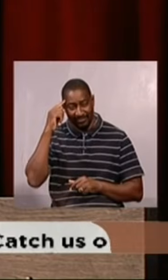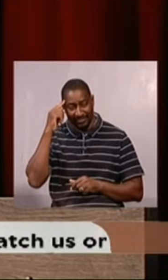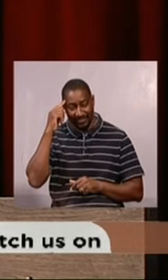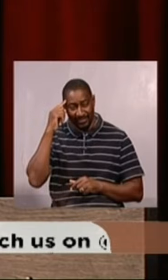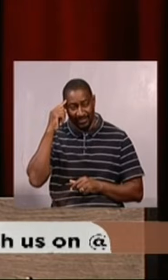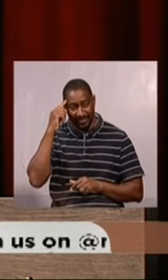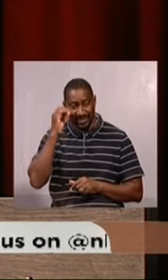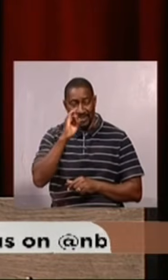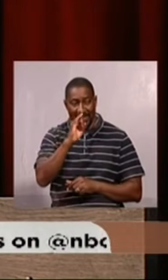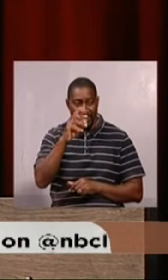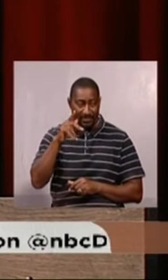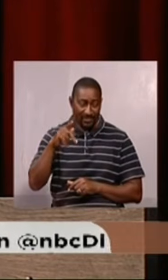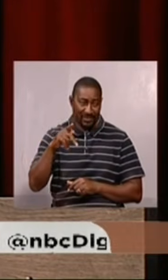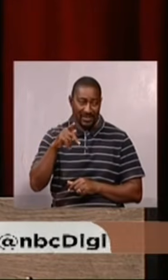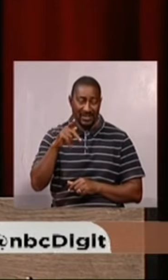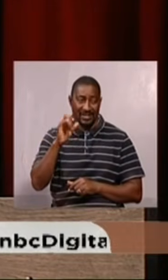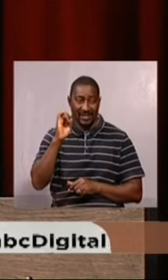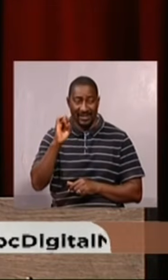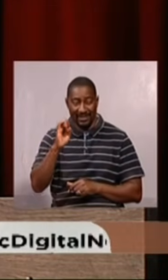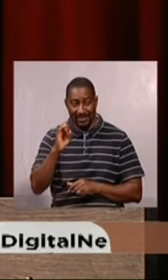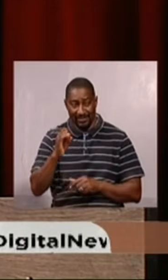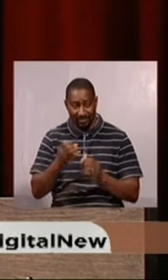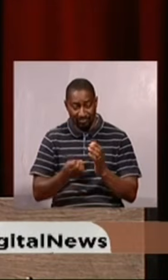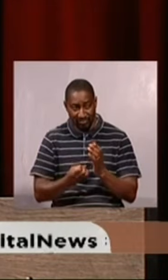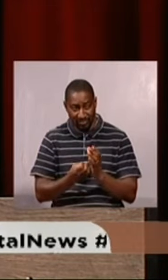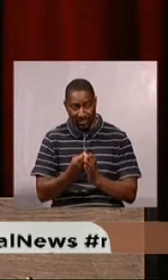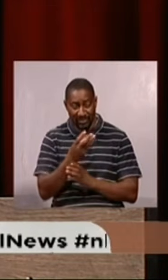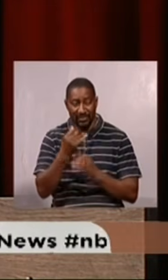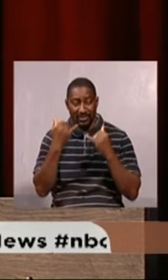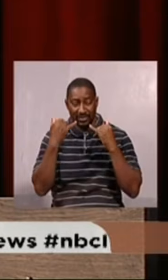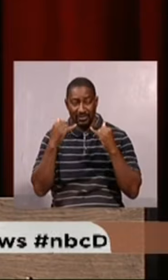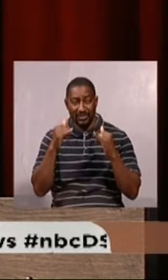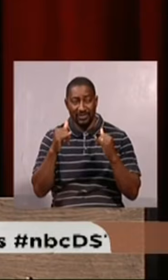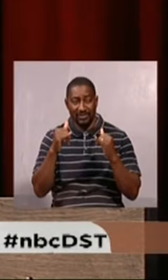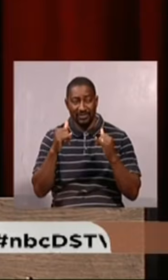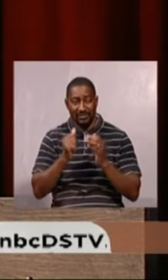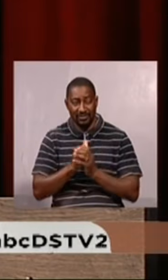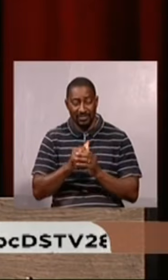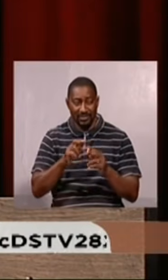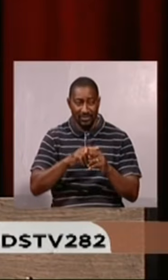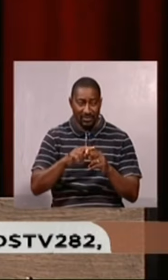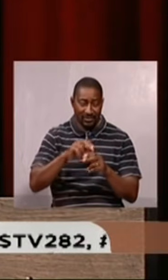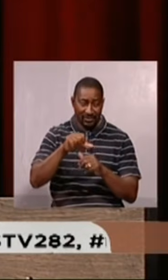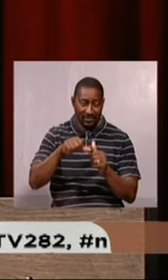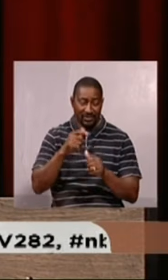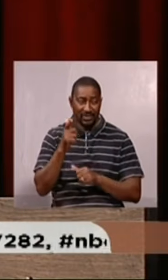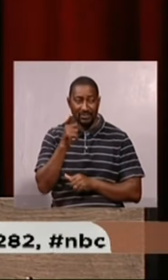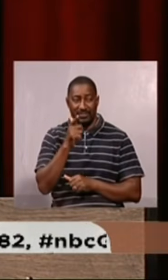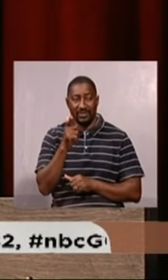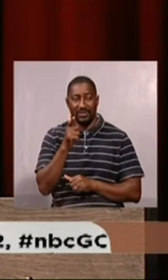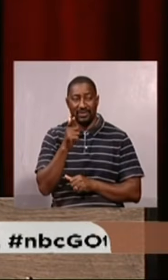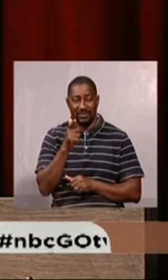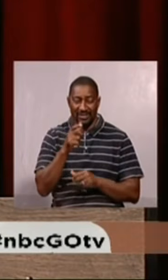Obviously, IPPR does publish, you know, every once in a while information regarding to the usage of social media. Is it, you know, being